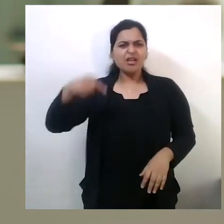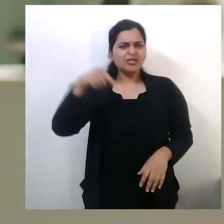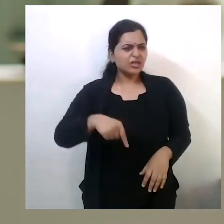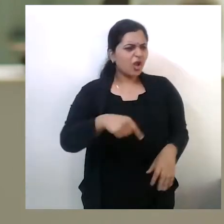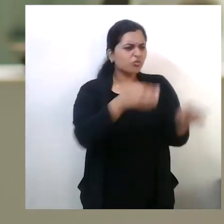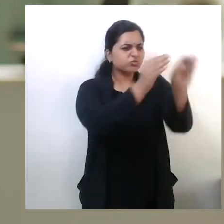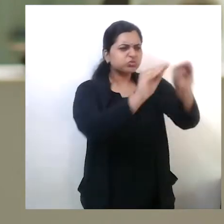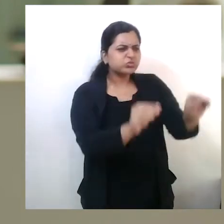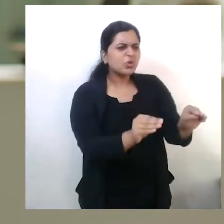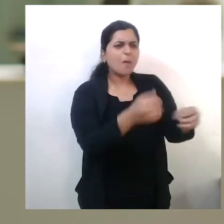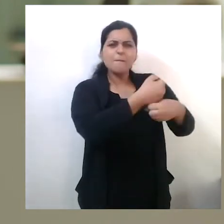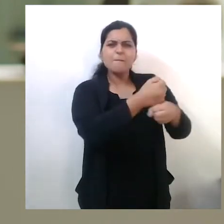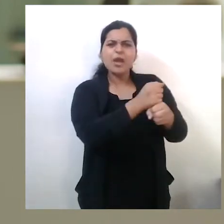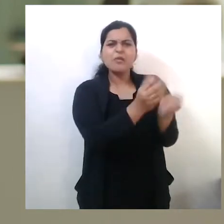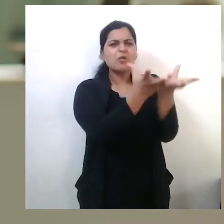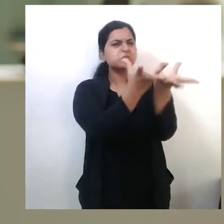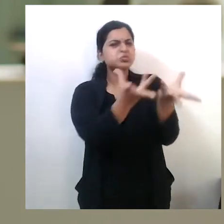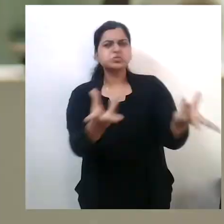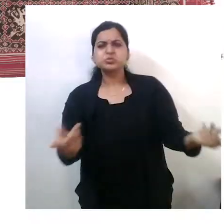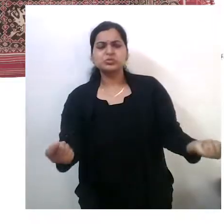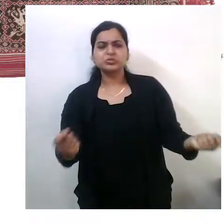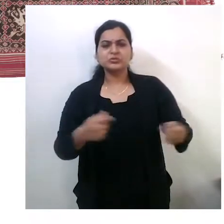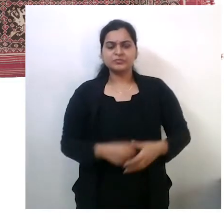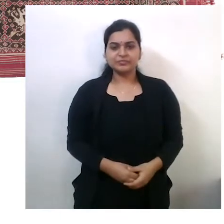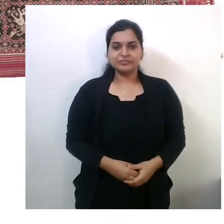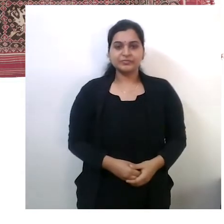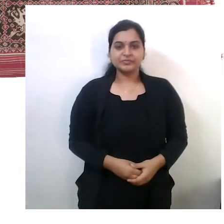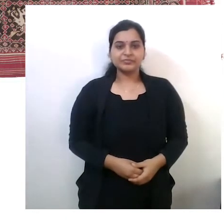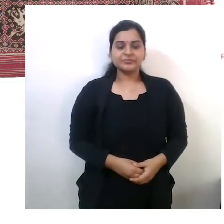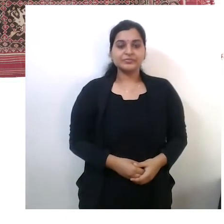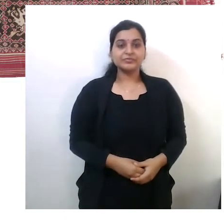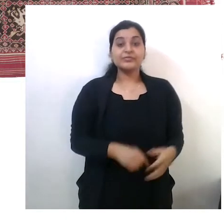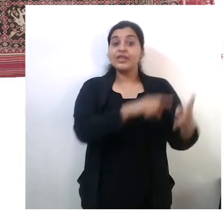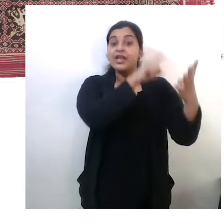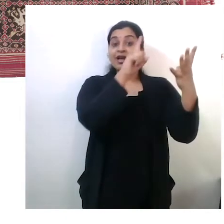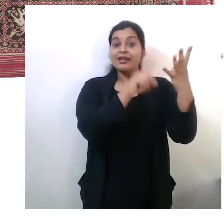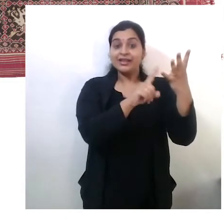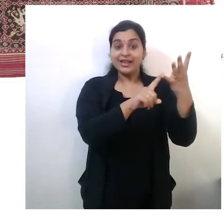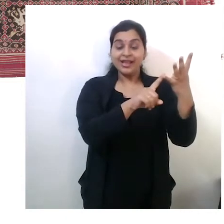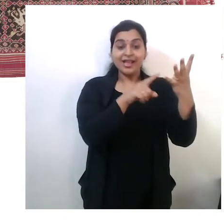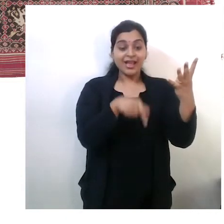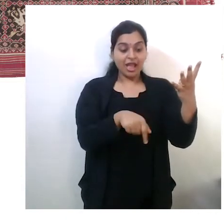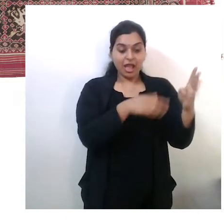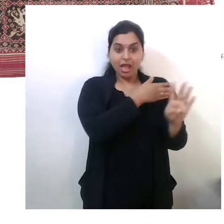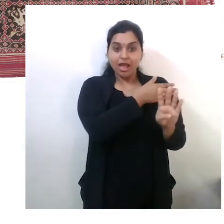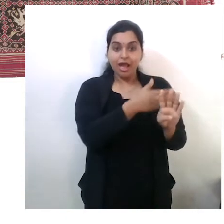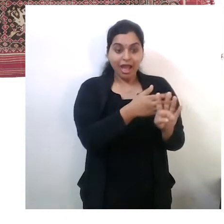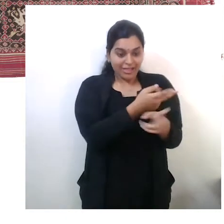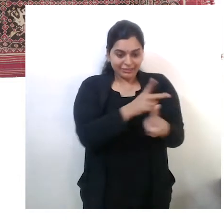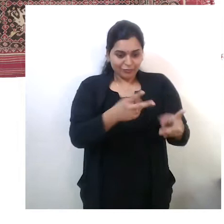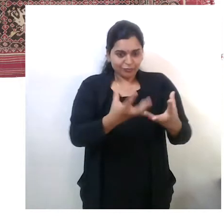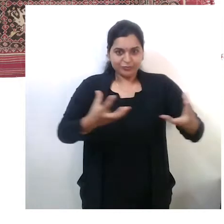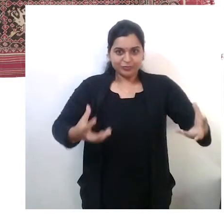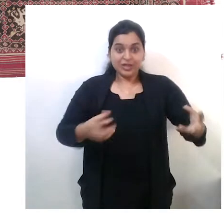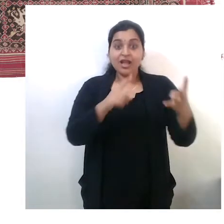me, including this in the highlights is an important step. Similar to wooden, shola pith and metal objects are textiles